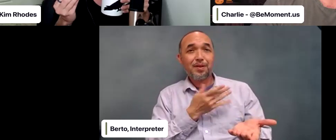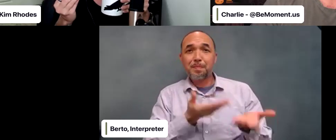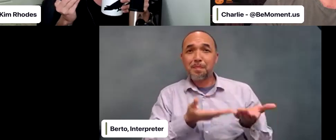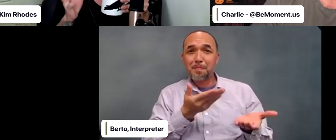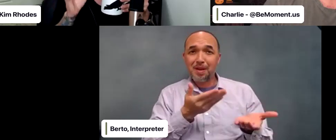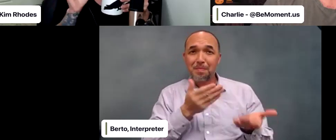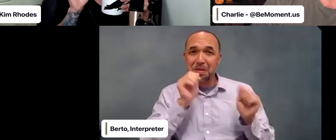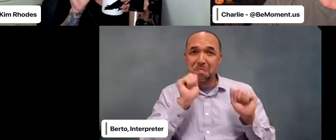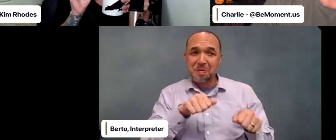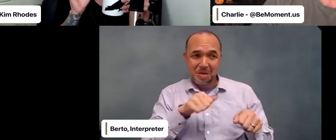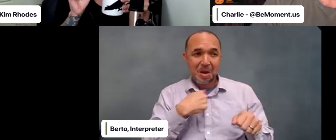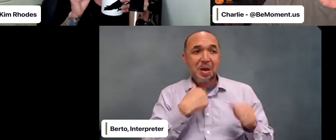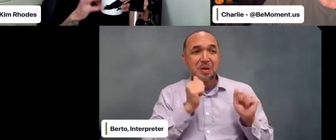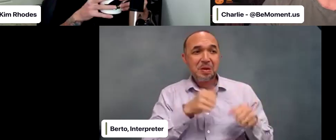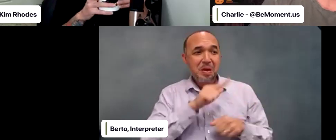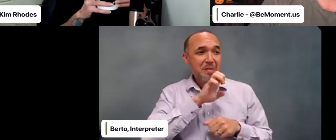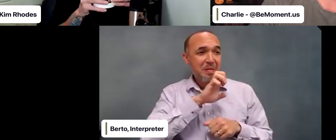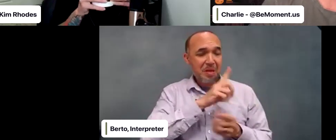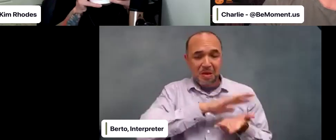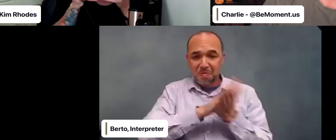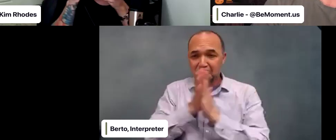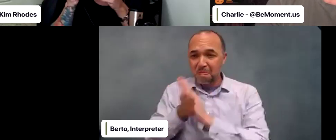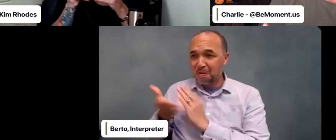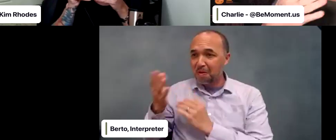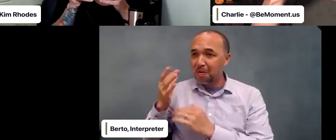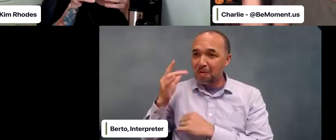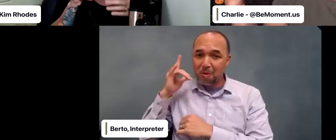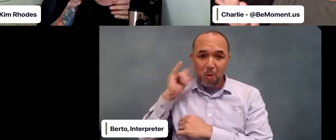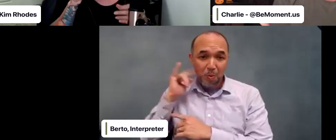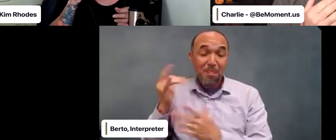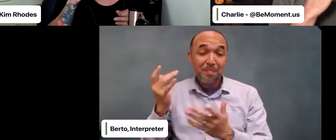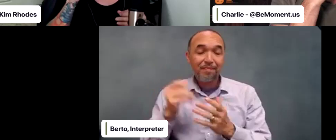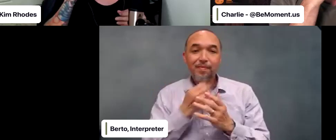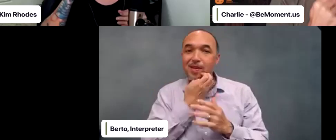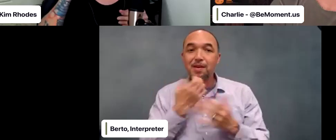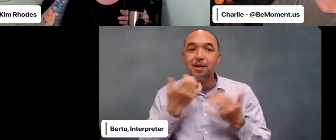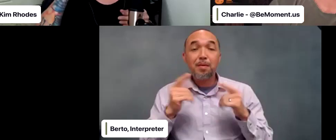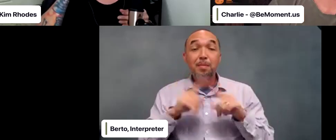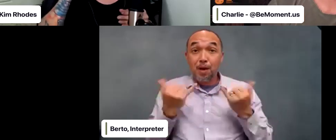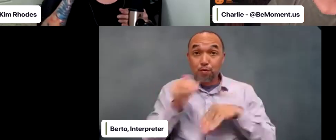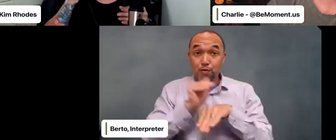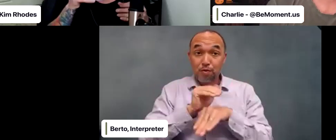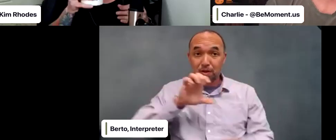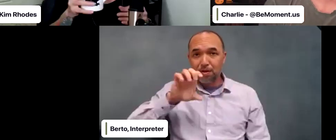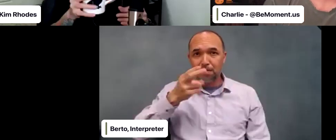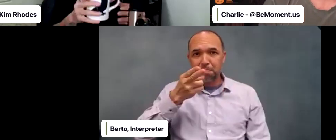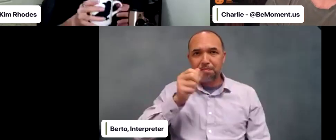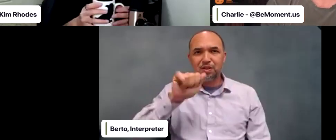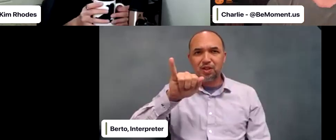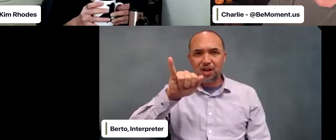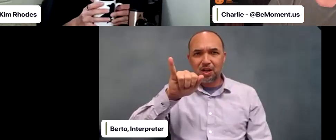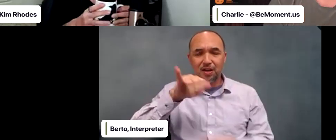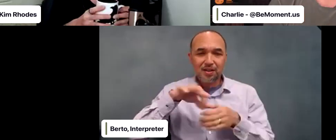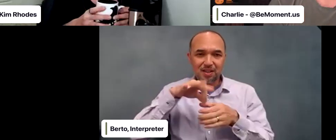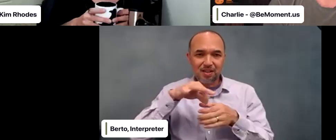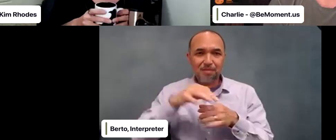gold. They're gorgeous, gorgeous bottles. But tonight, the chai tea. Chai it is.